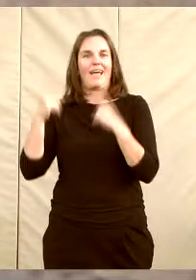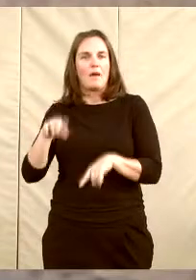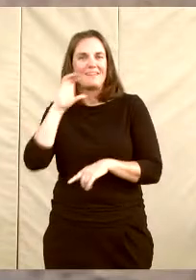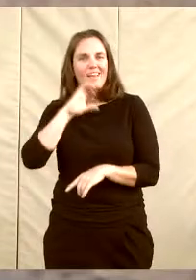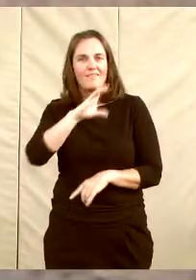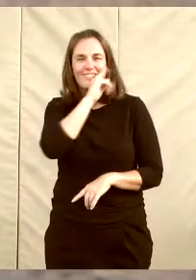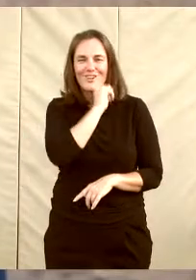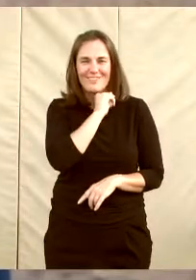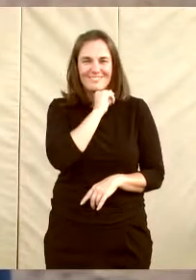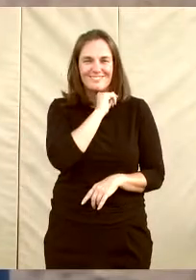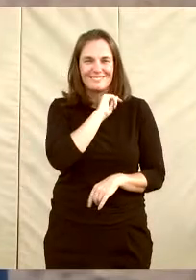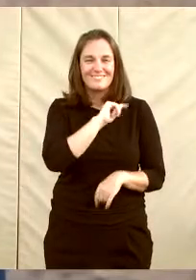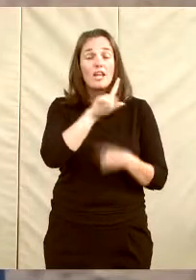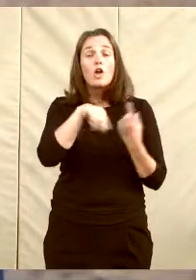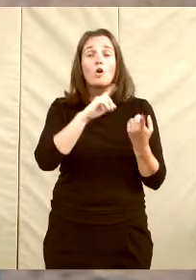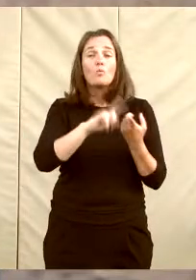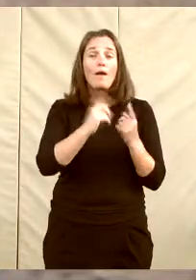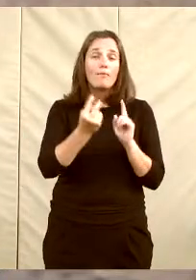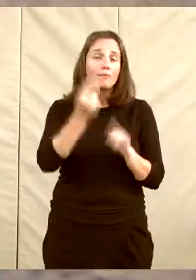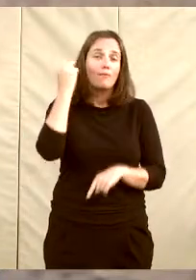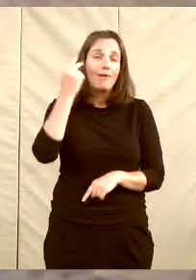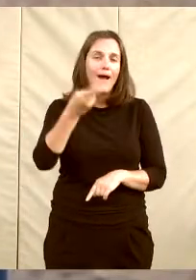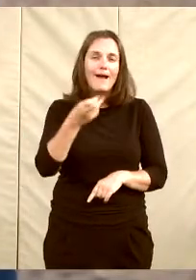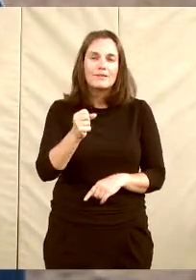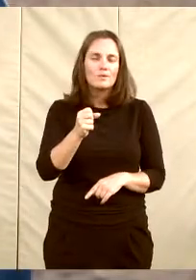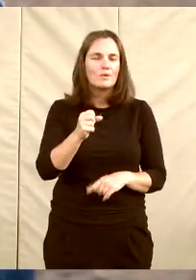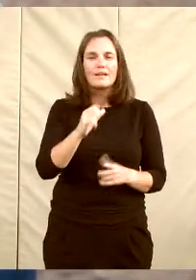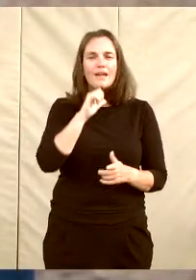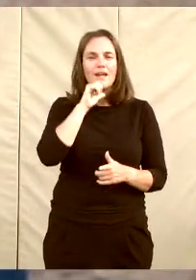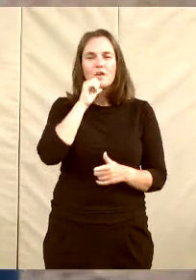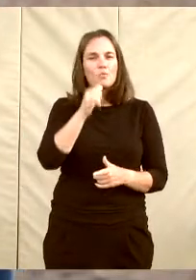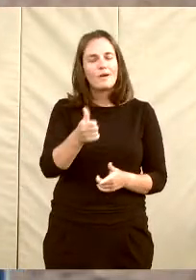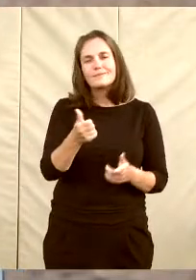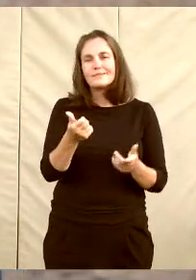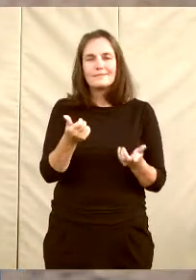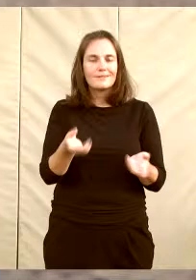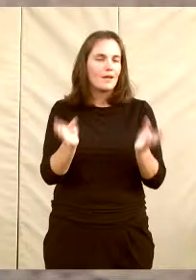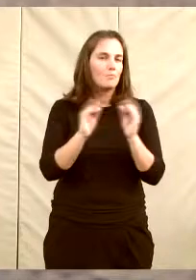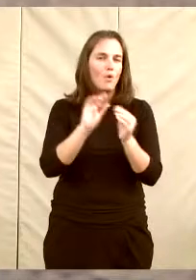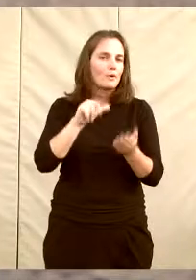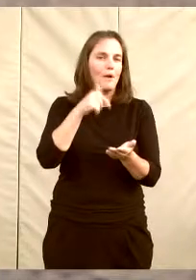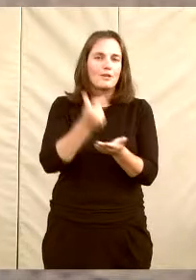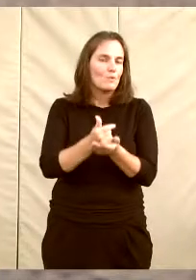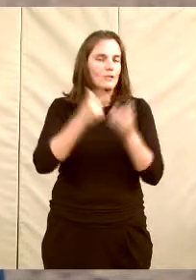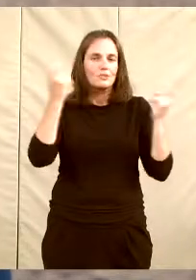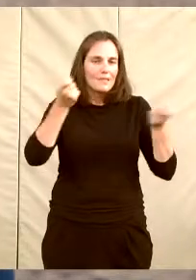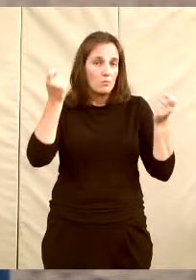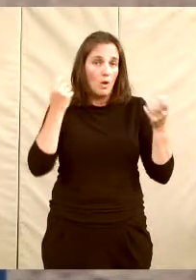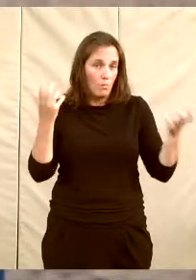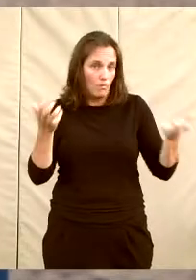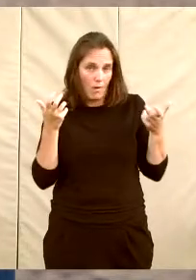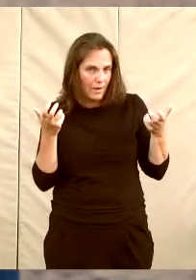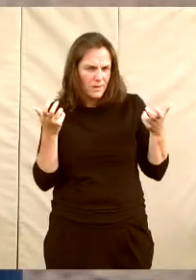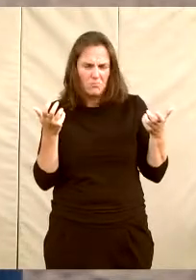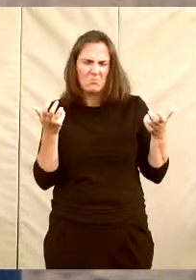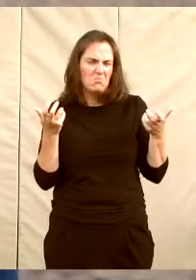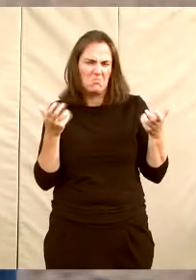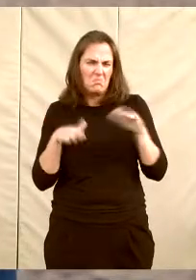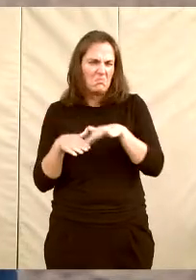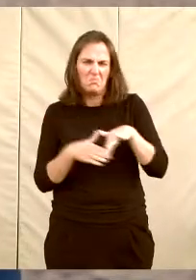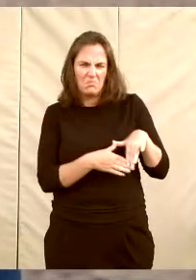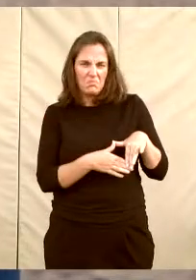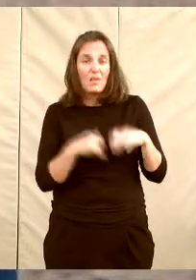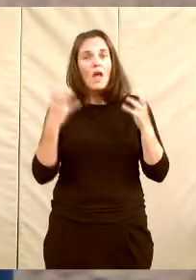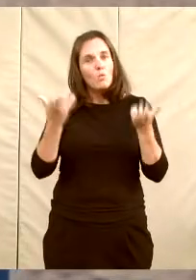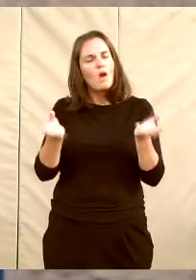When reflecting on high school, I noticed that it wasn't more graduation celebrations that I wanted, but it was more moments like